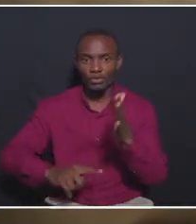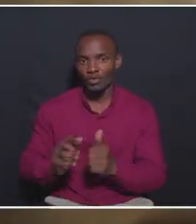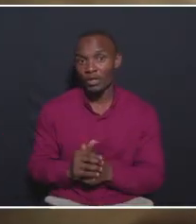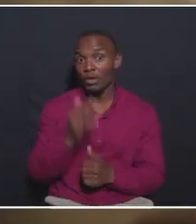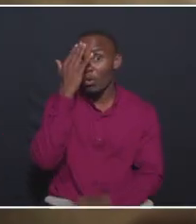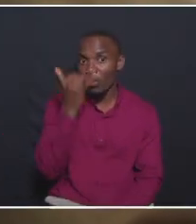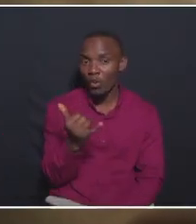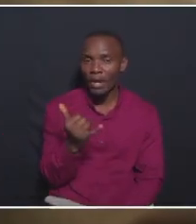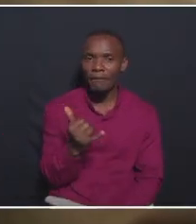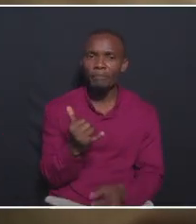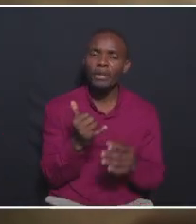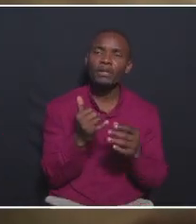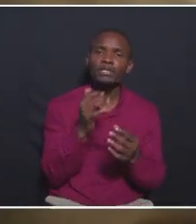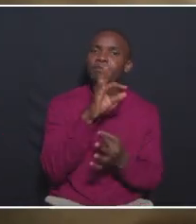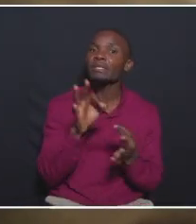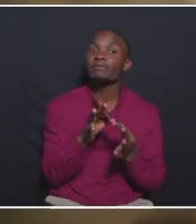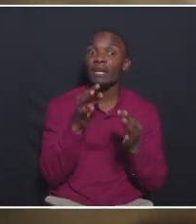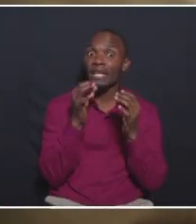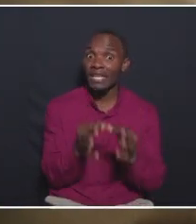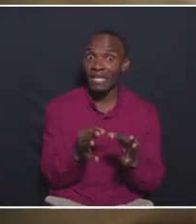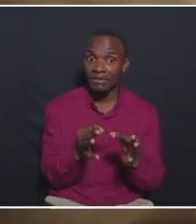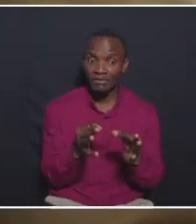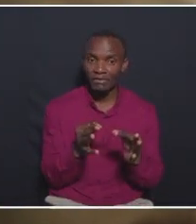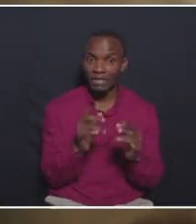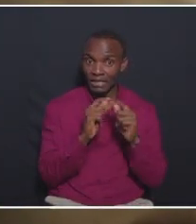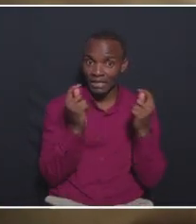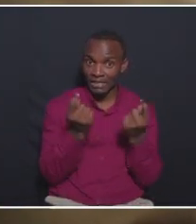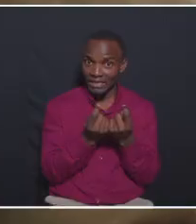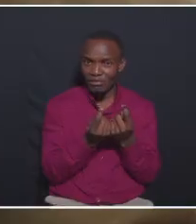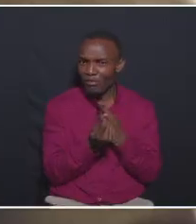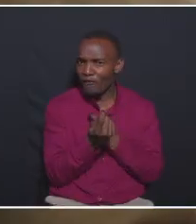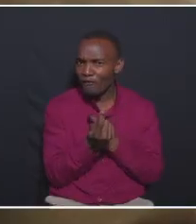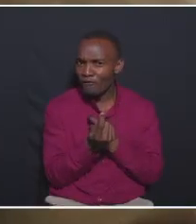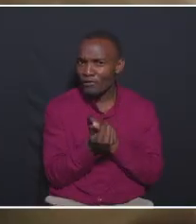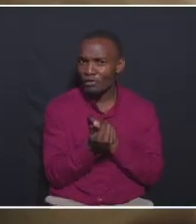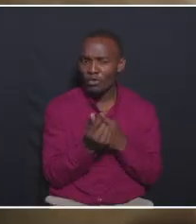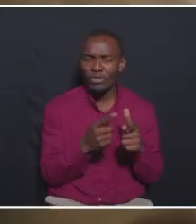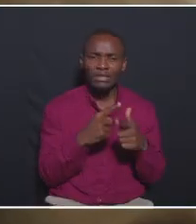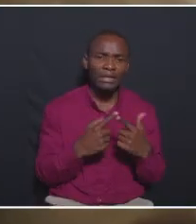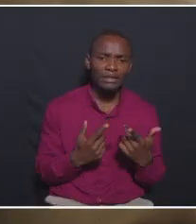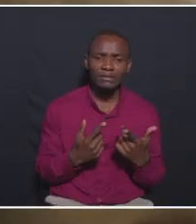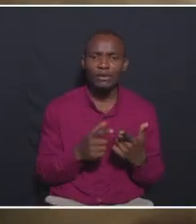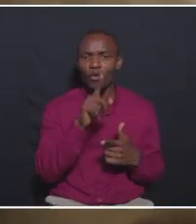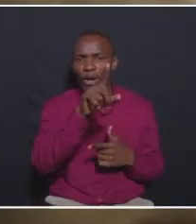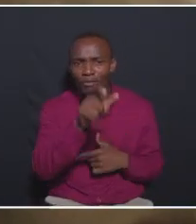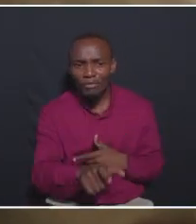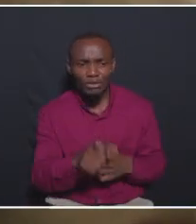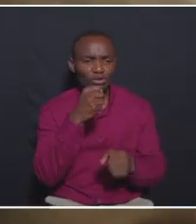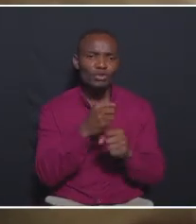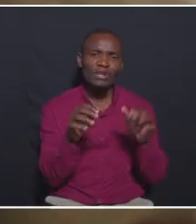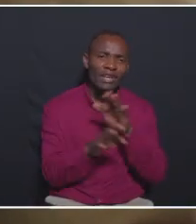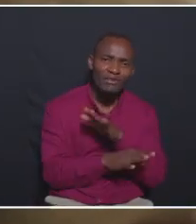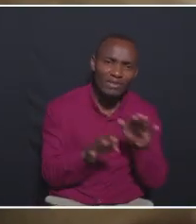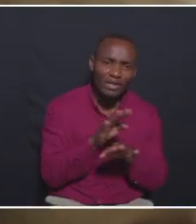especially if it's a small team, you find yourself doing everything. be it color, be it DIT, be